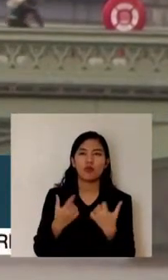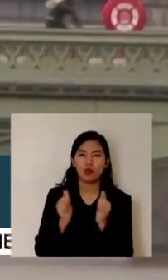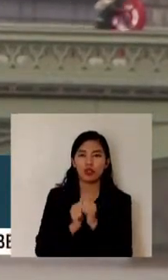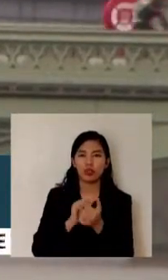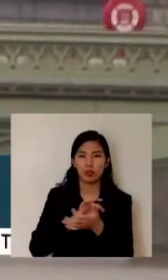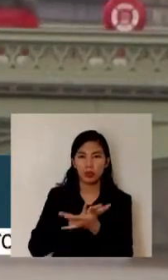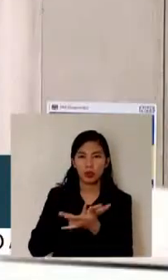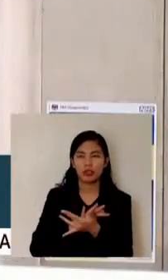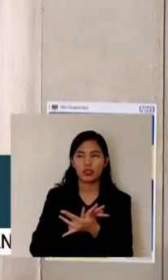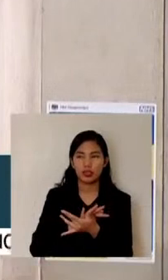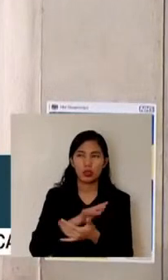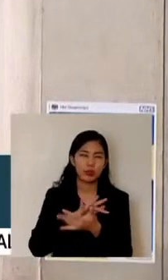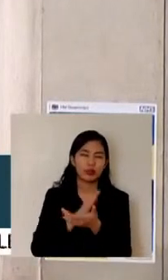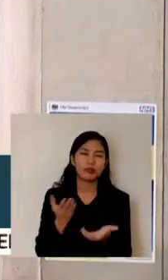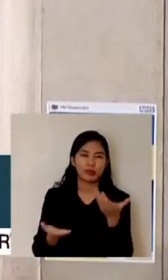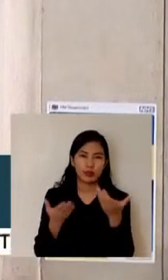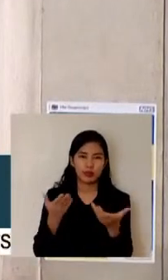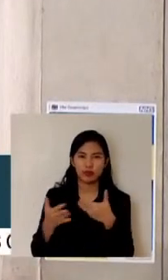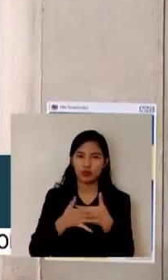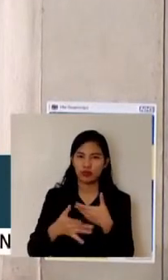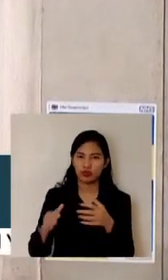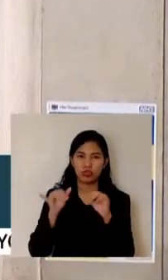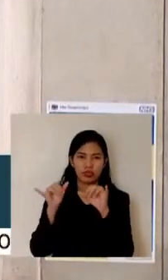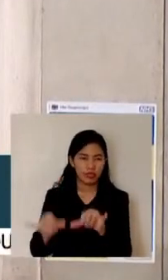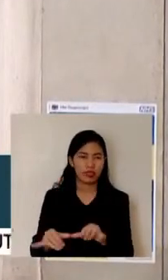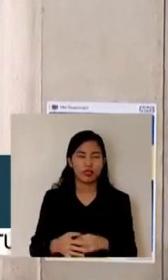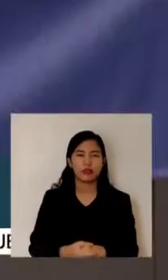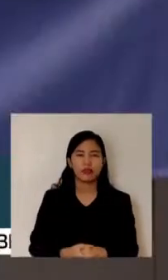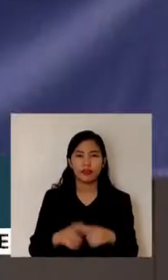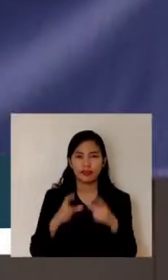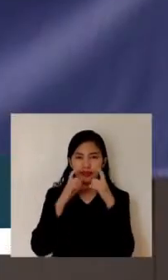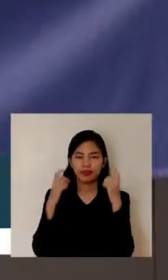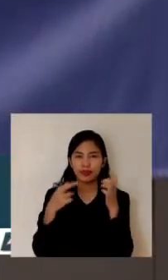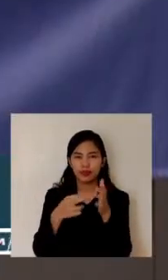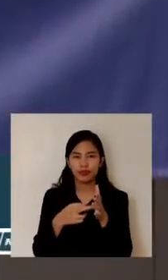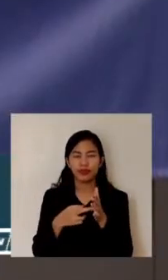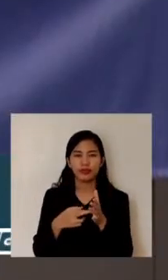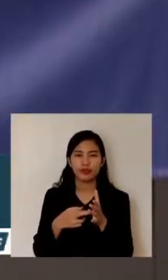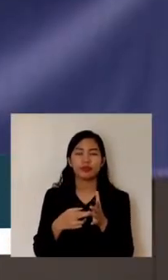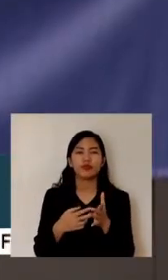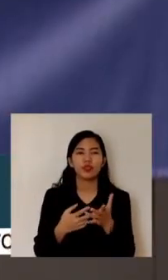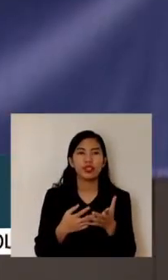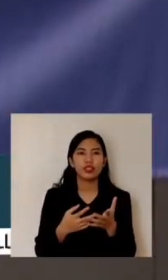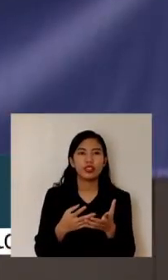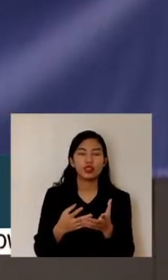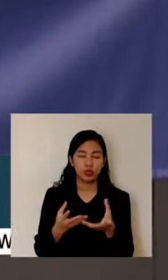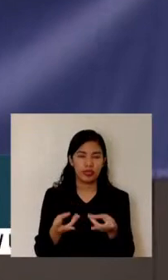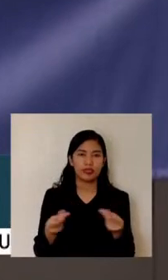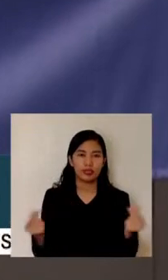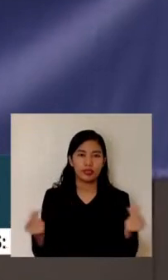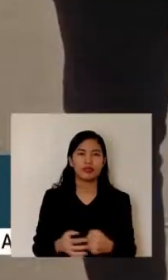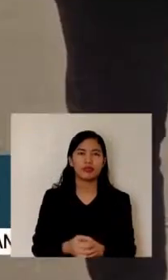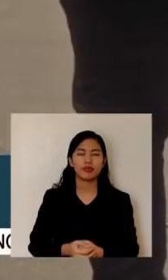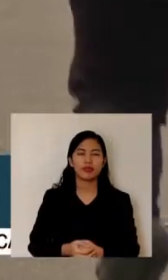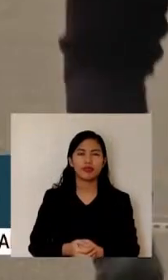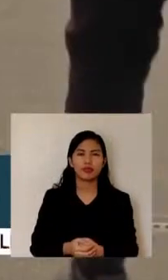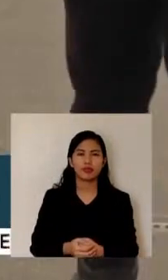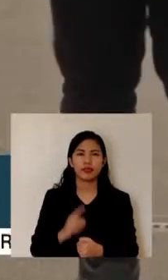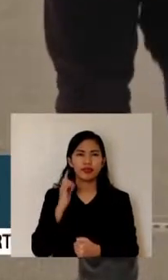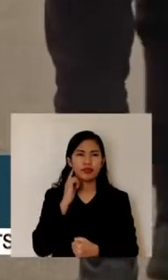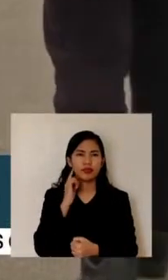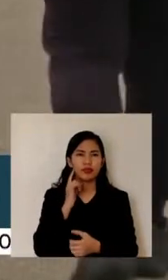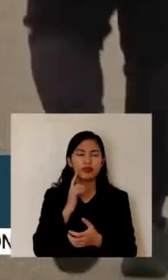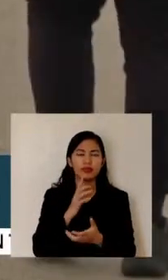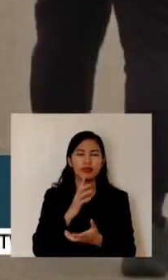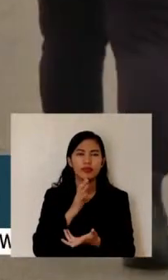stay. Mask mandates and COVID passes lapsed, and work-from-home guidance ended last week. The bet is